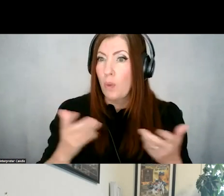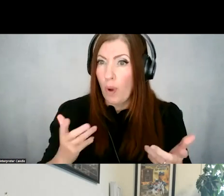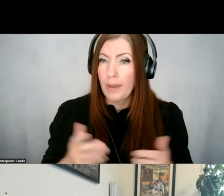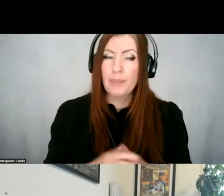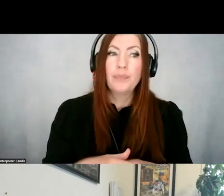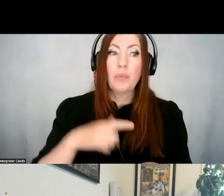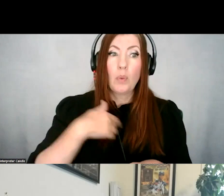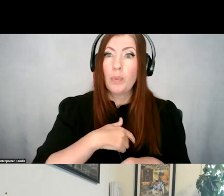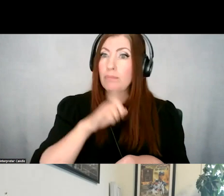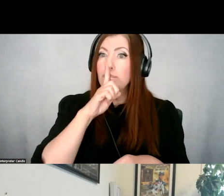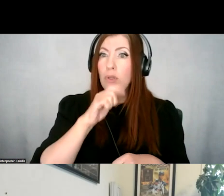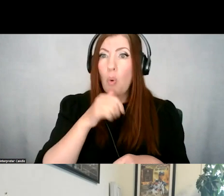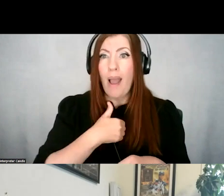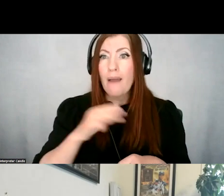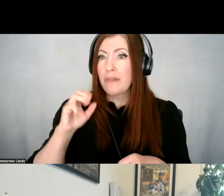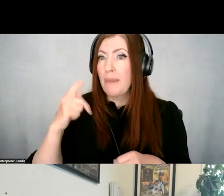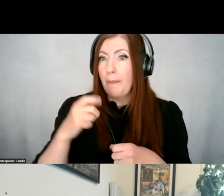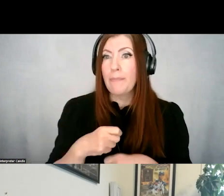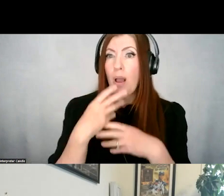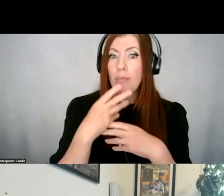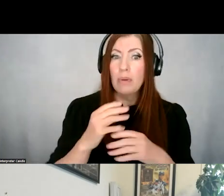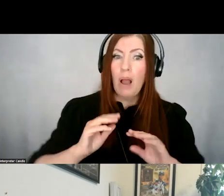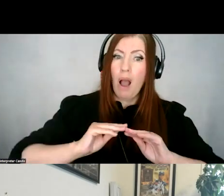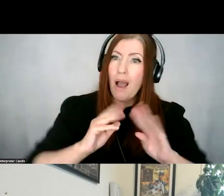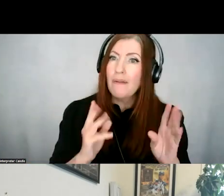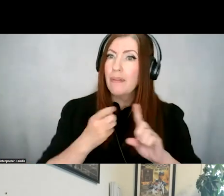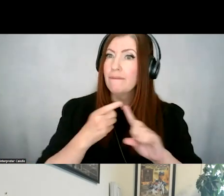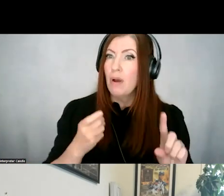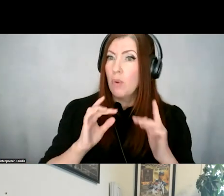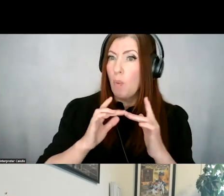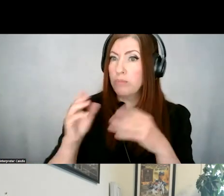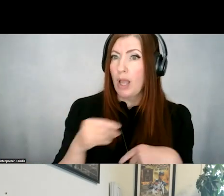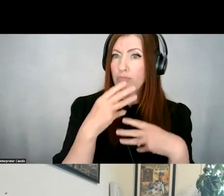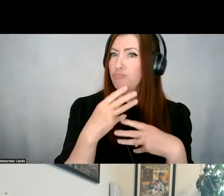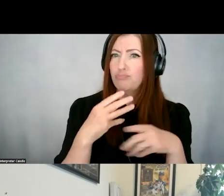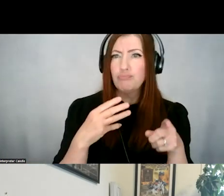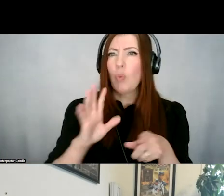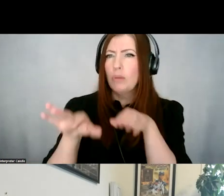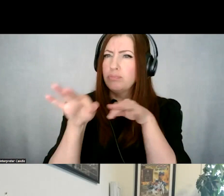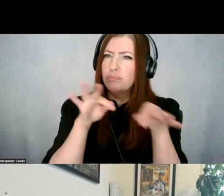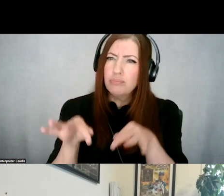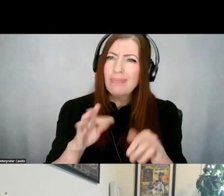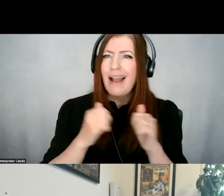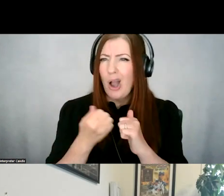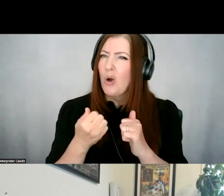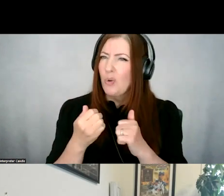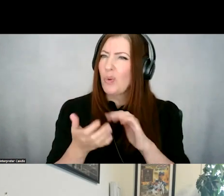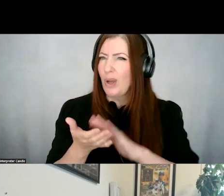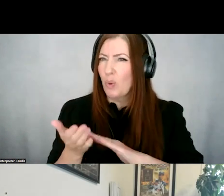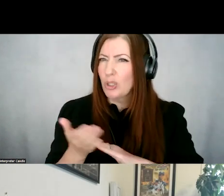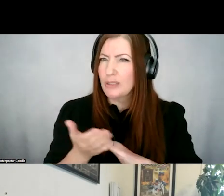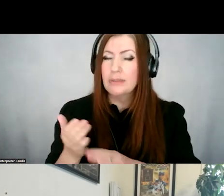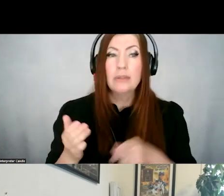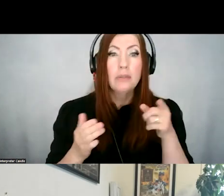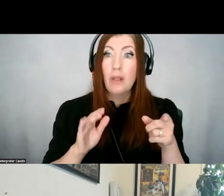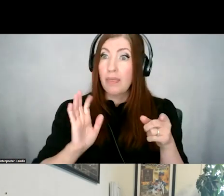We don't have the map up, obviously, from the website, so I'm just gonna talk you through how it works. So if you go to